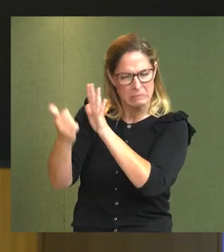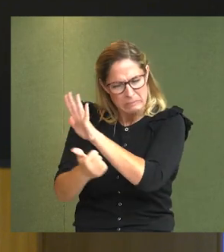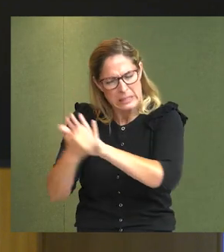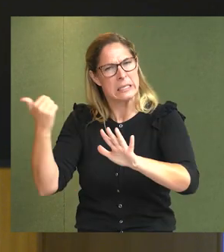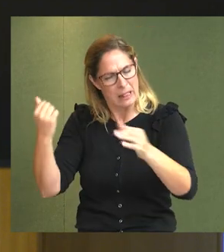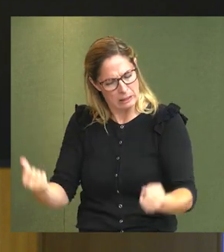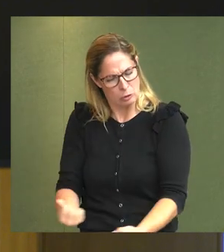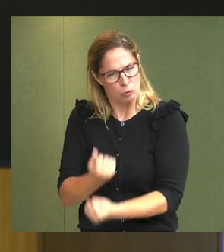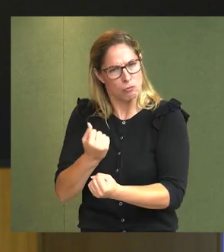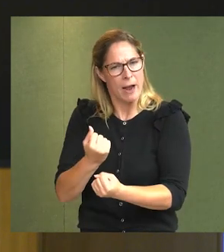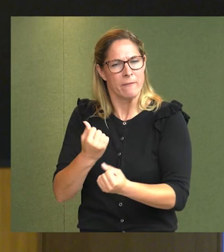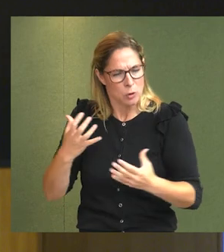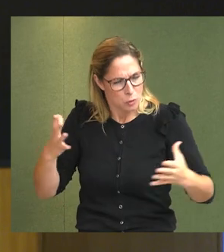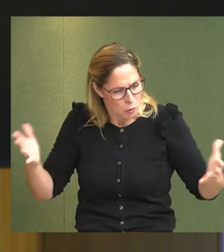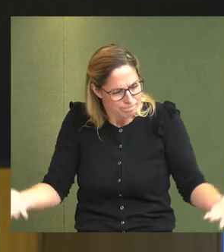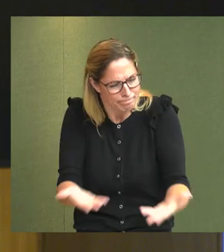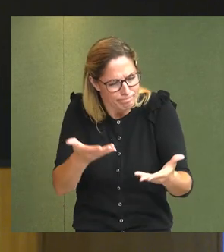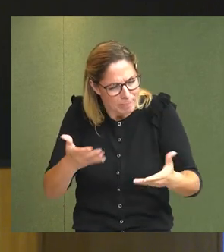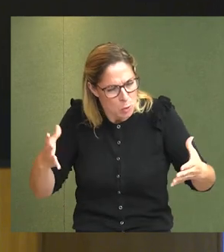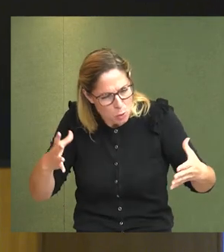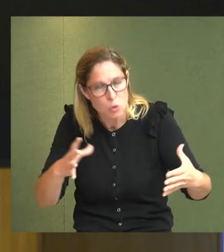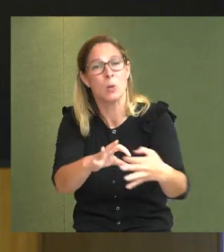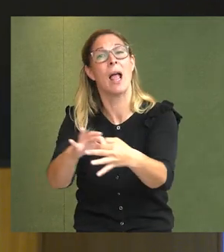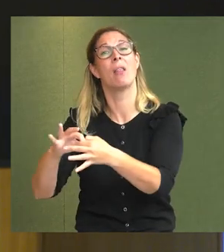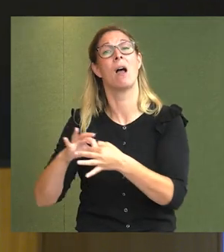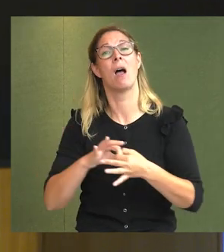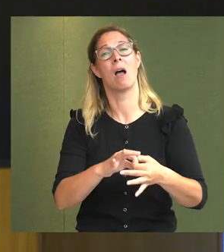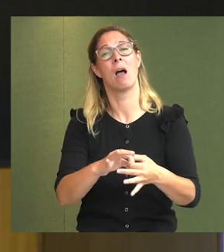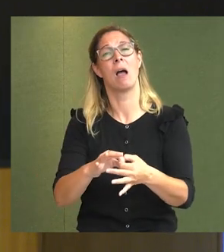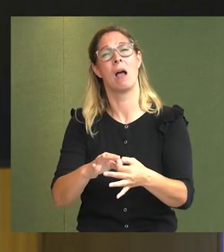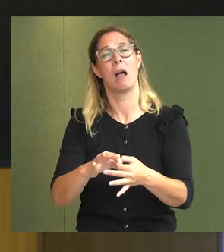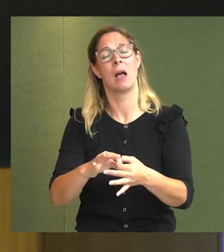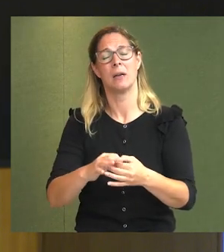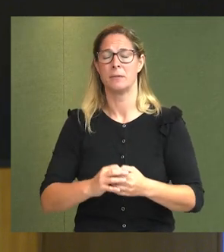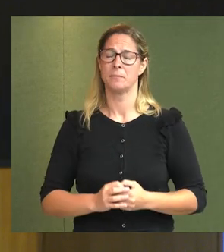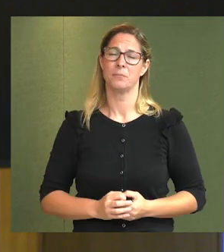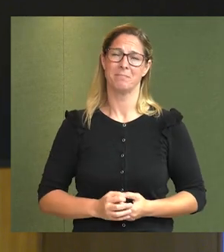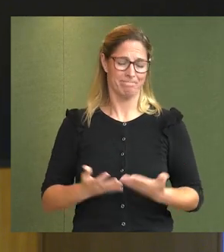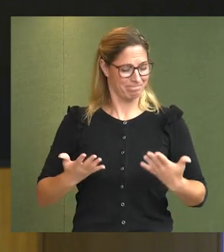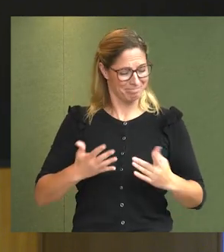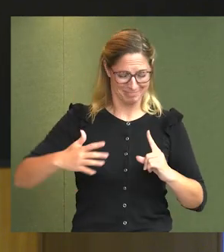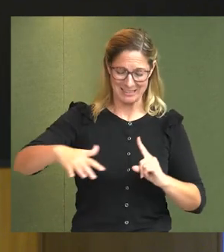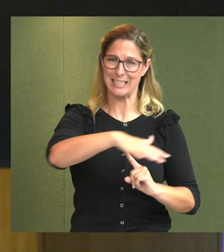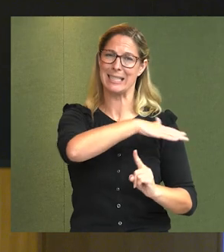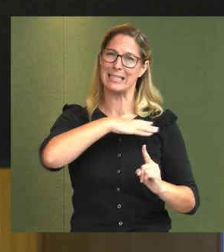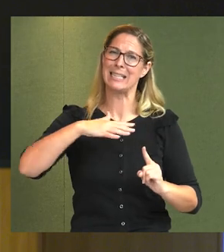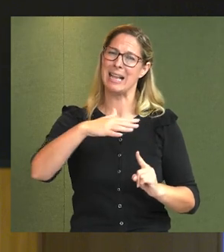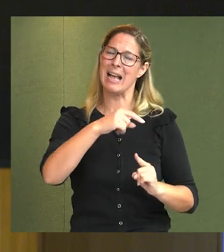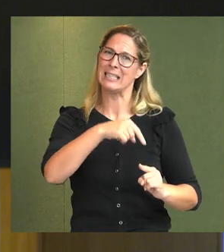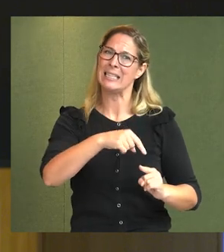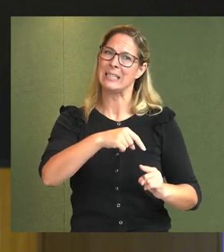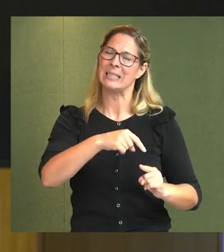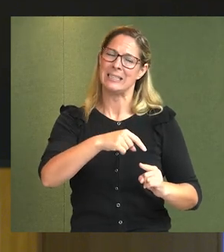people together. Even in an age that all too often feels